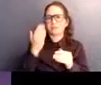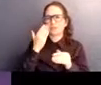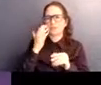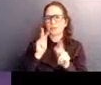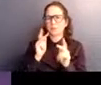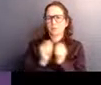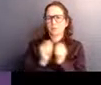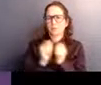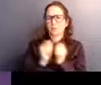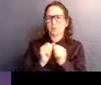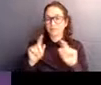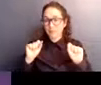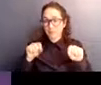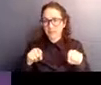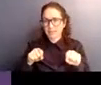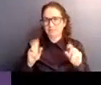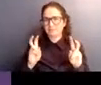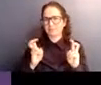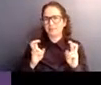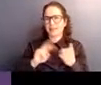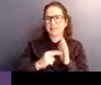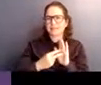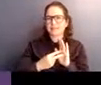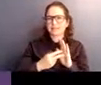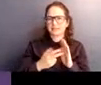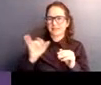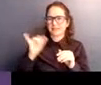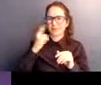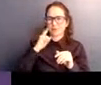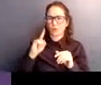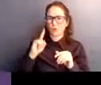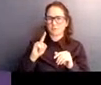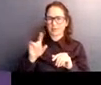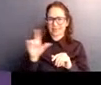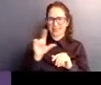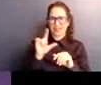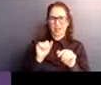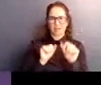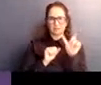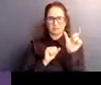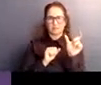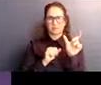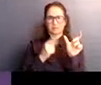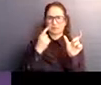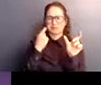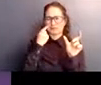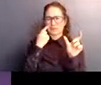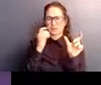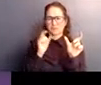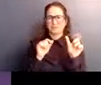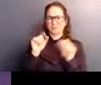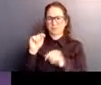differing abilities, you're talking about in the first, on the left-hand side and left corner for the frame we just